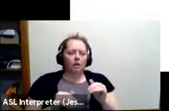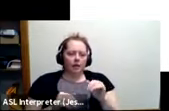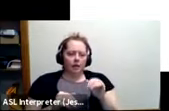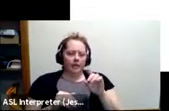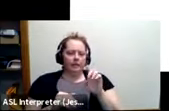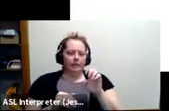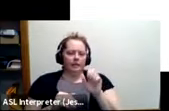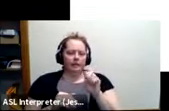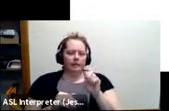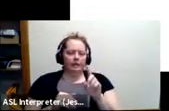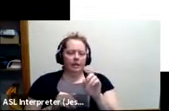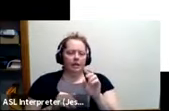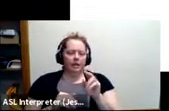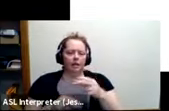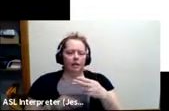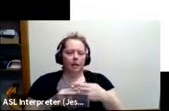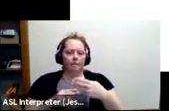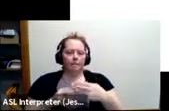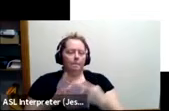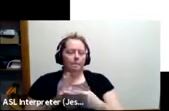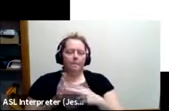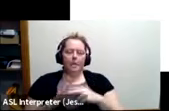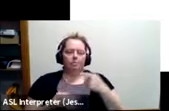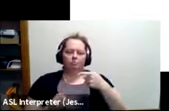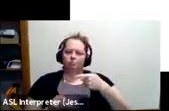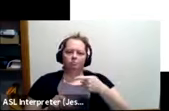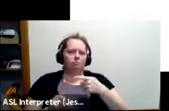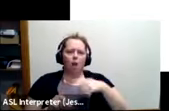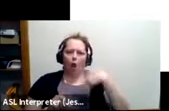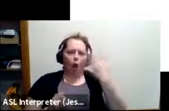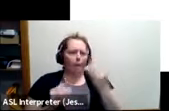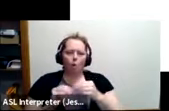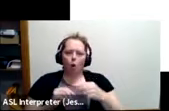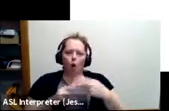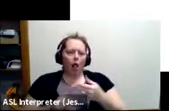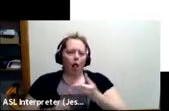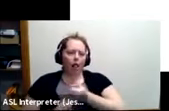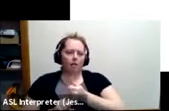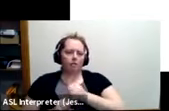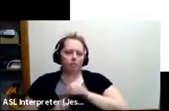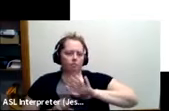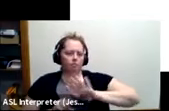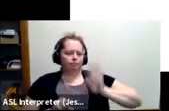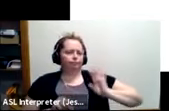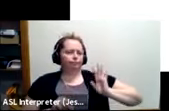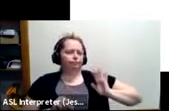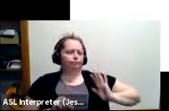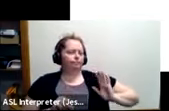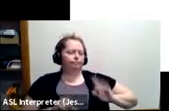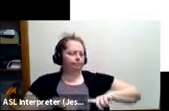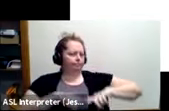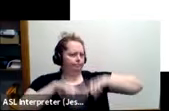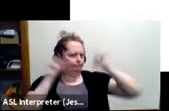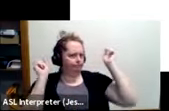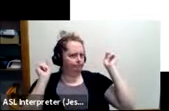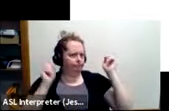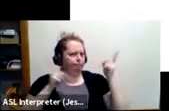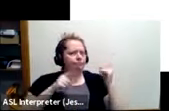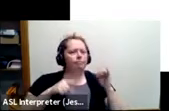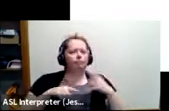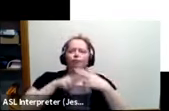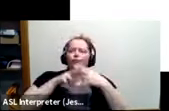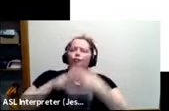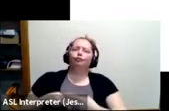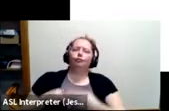identity. The practice dead naming is using that name to refer to somebody. A lot of people, trans, non-binary, or